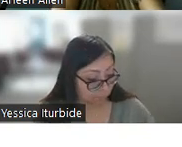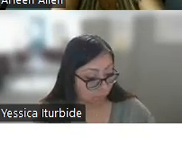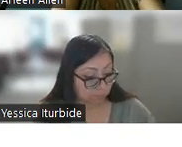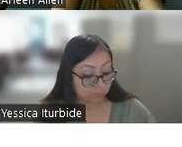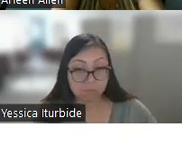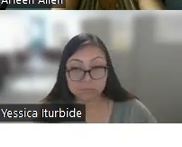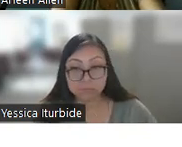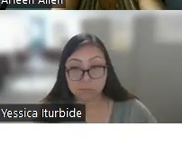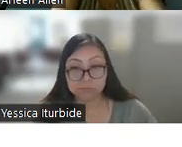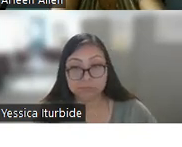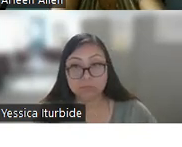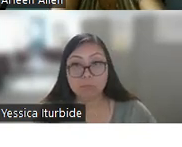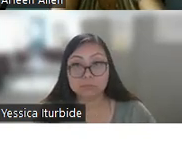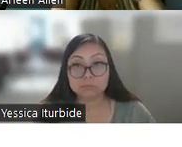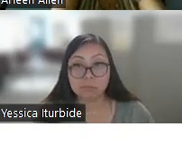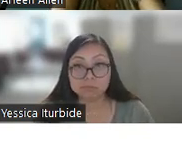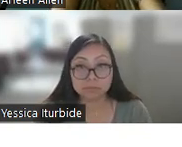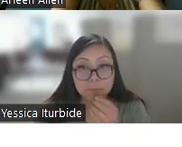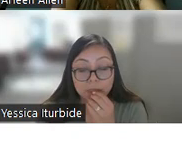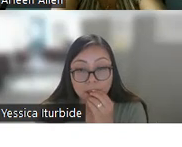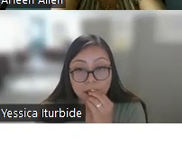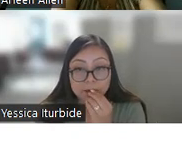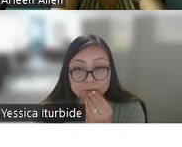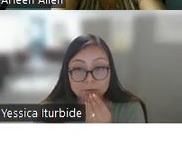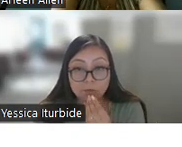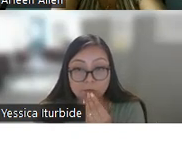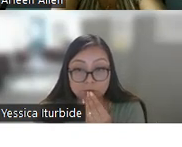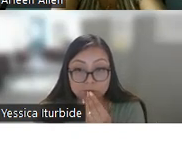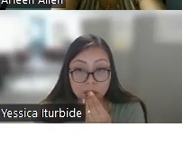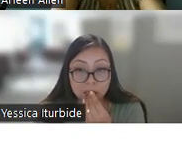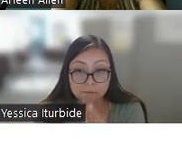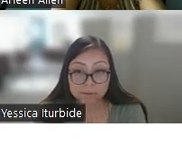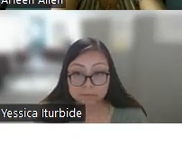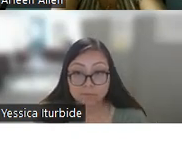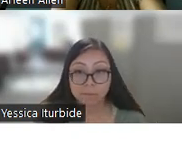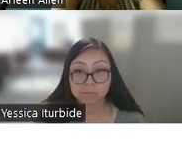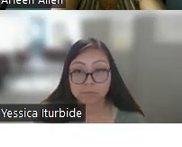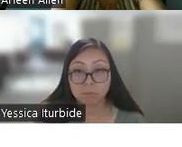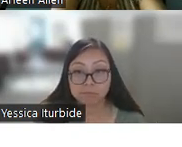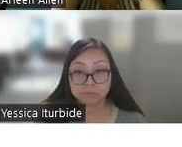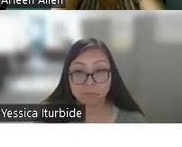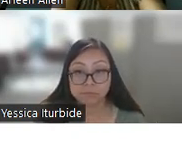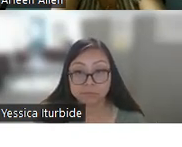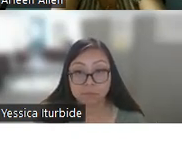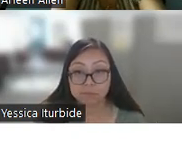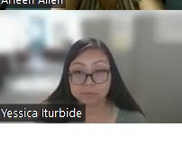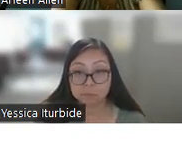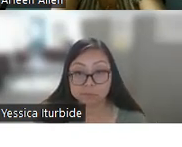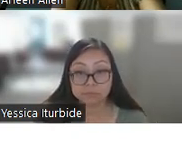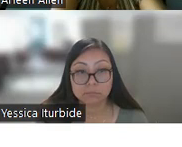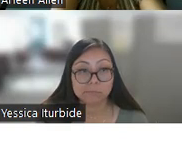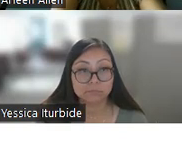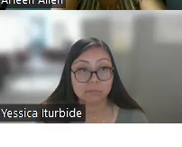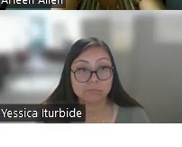here is remembering that when we talk about suicide, this can bring up a lot of emotions. And we want to make sure that this is a safe learning